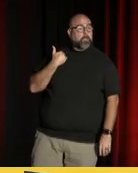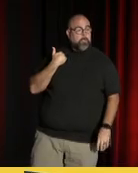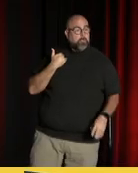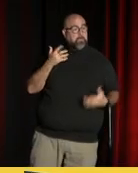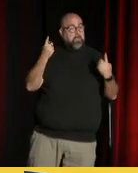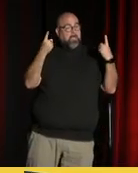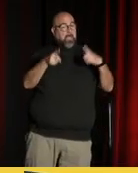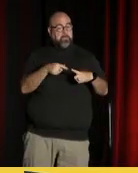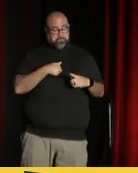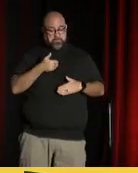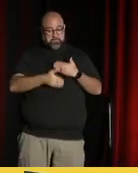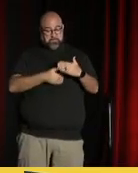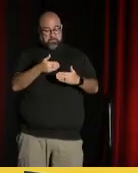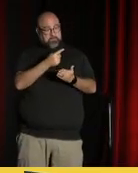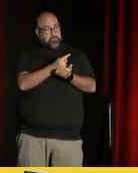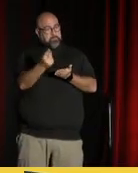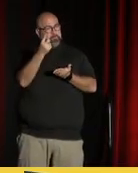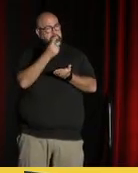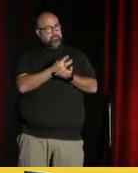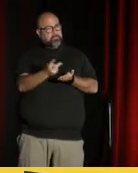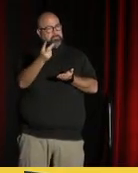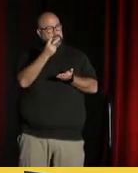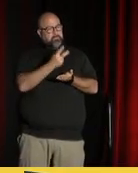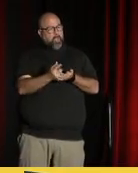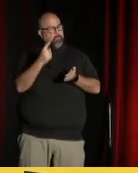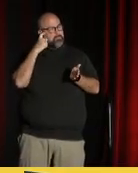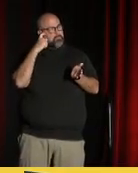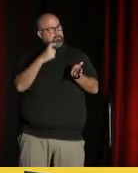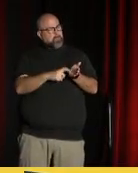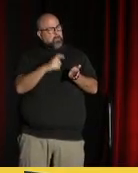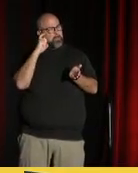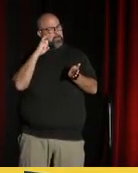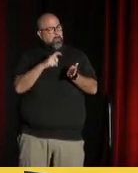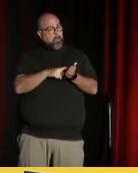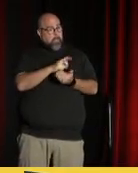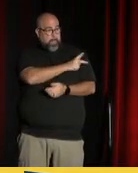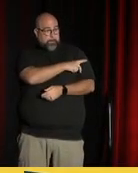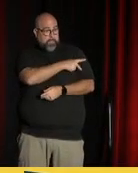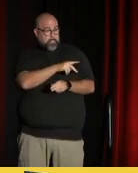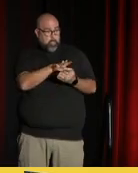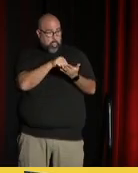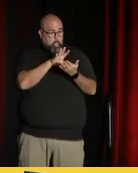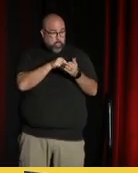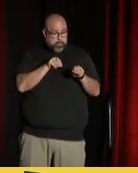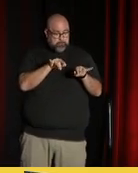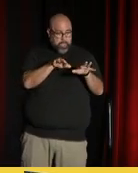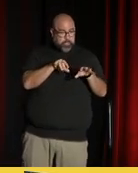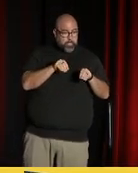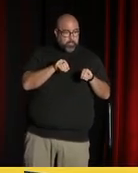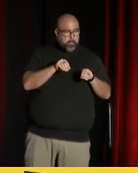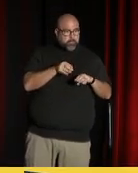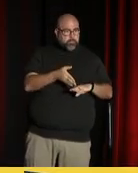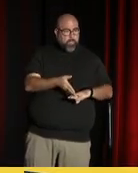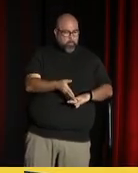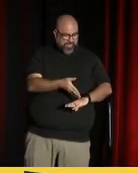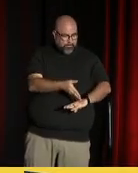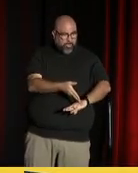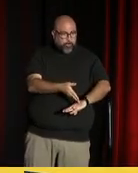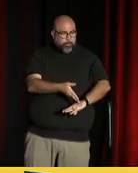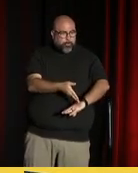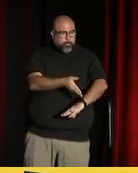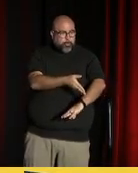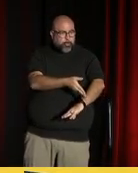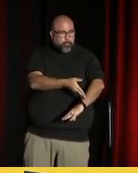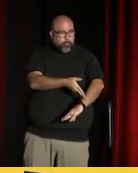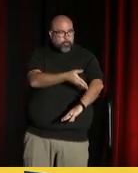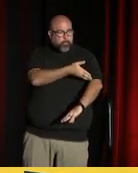over the next few weeks, we started noticing something else. These patients that were learning magic tricks were getting better.